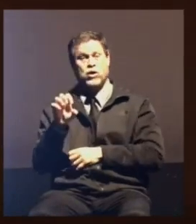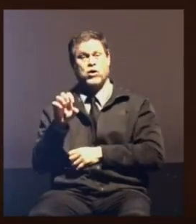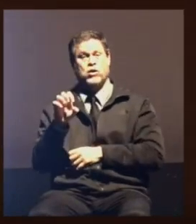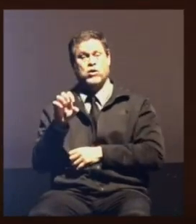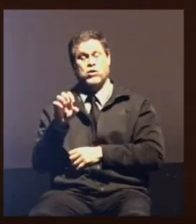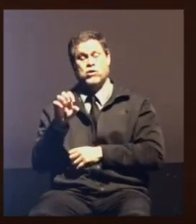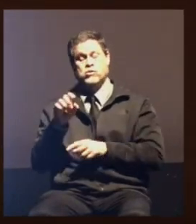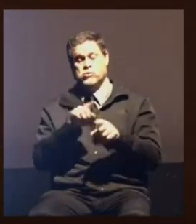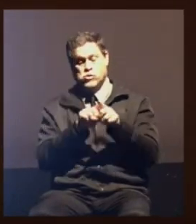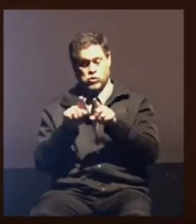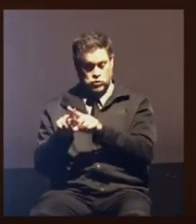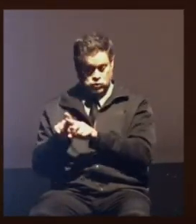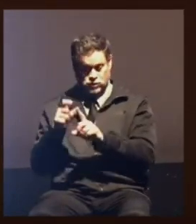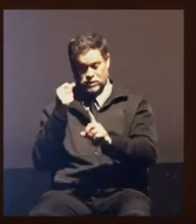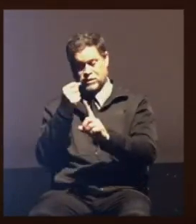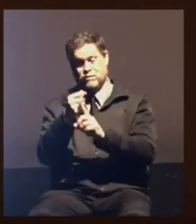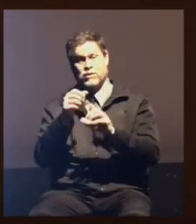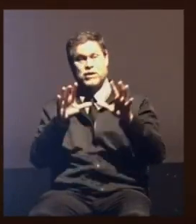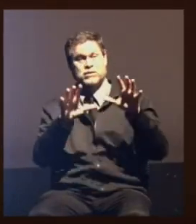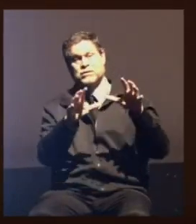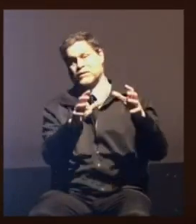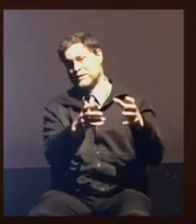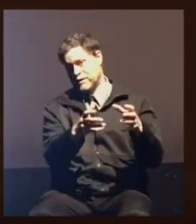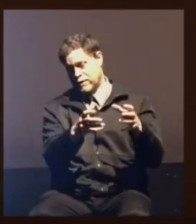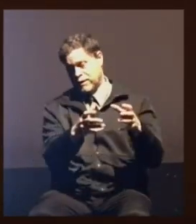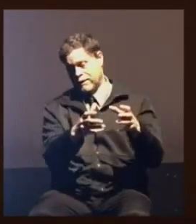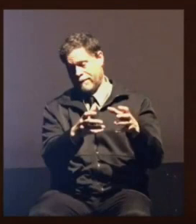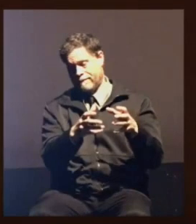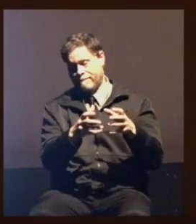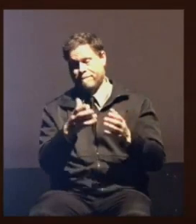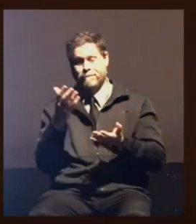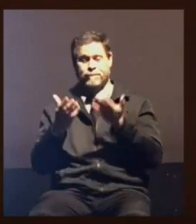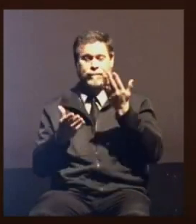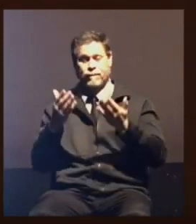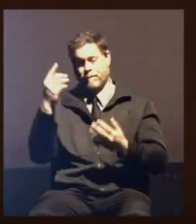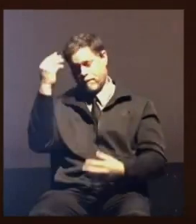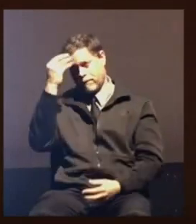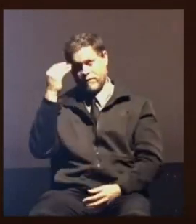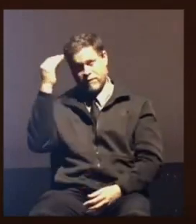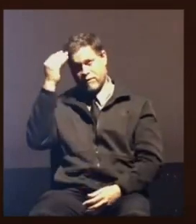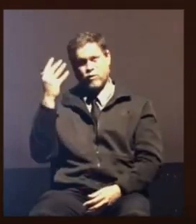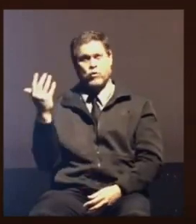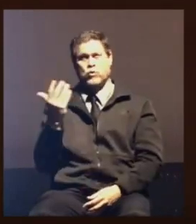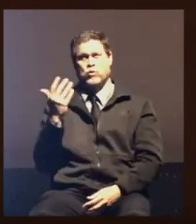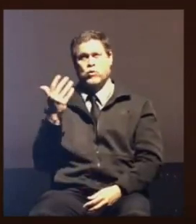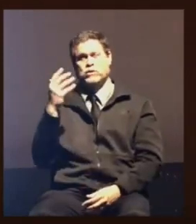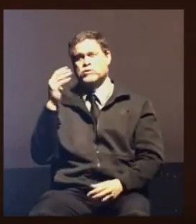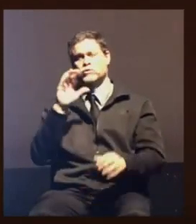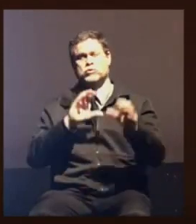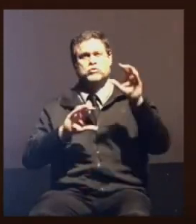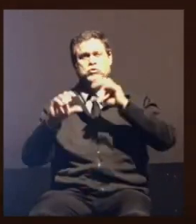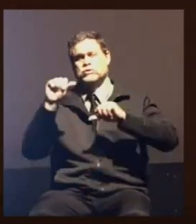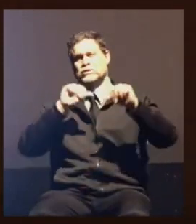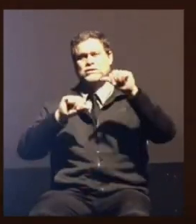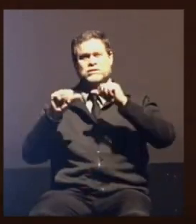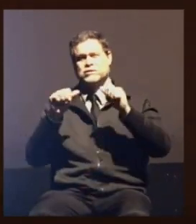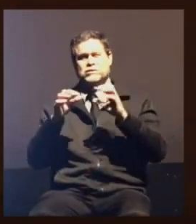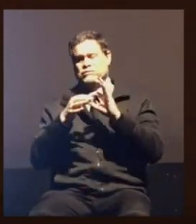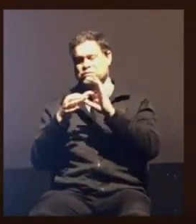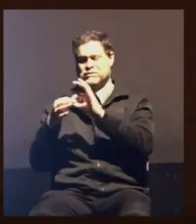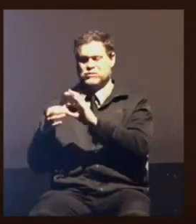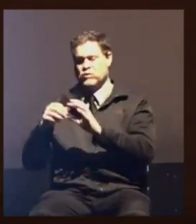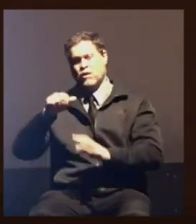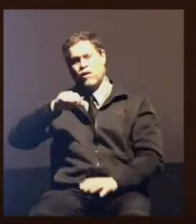and also impacts on society. You might be thinking right now, what does computer science have to do with